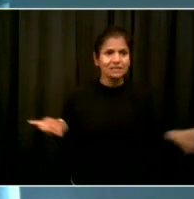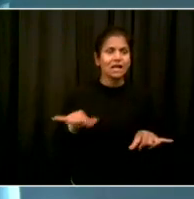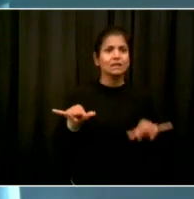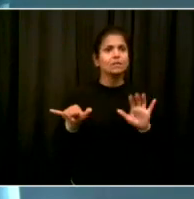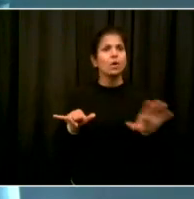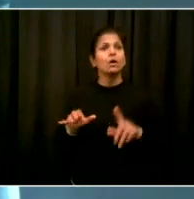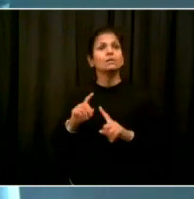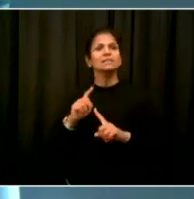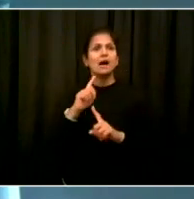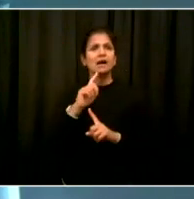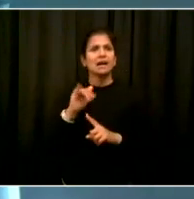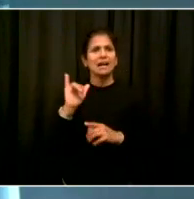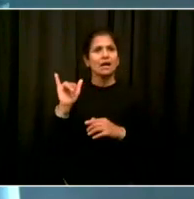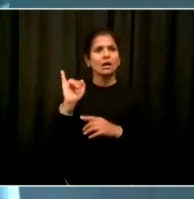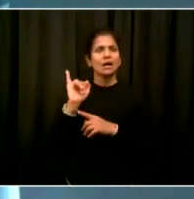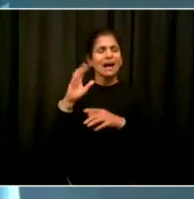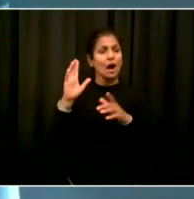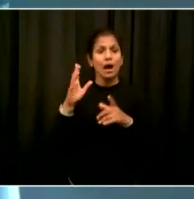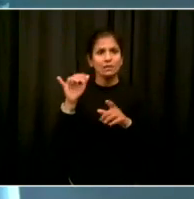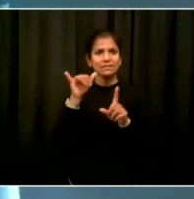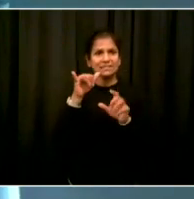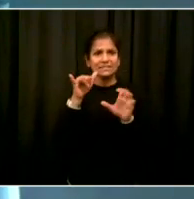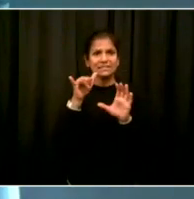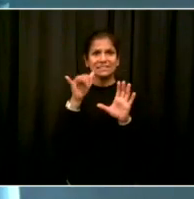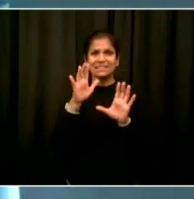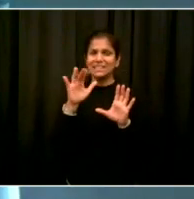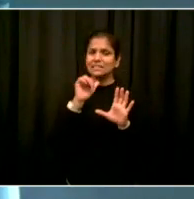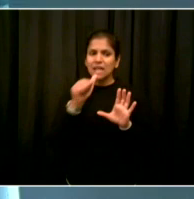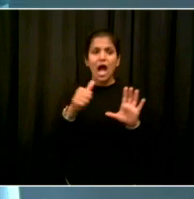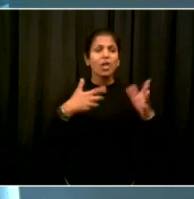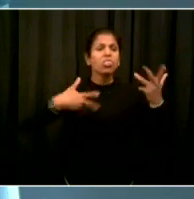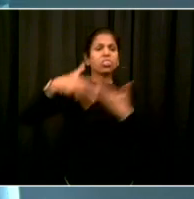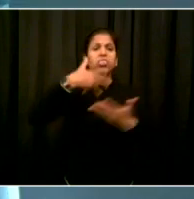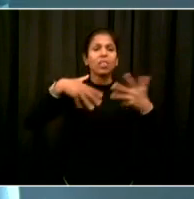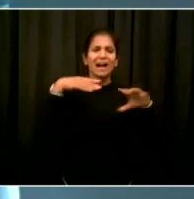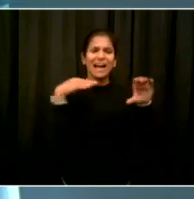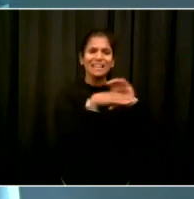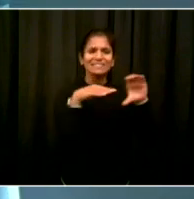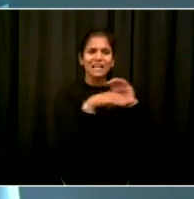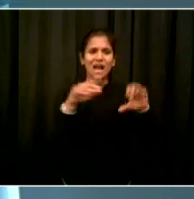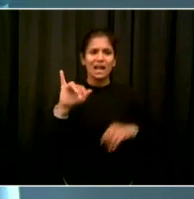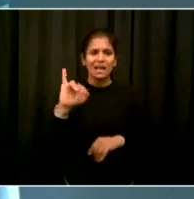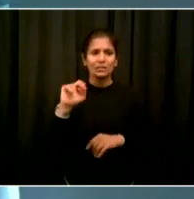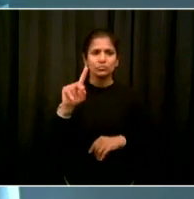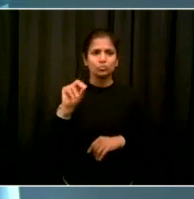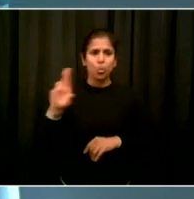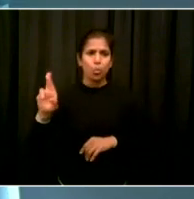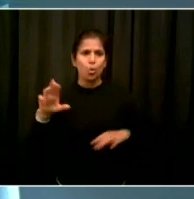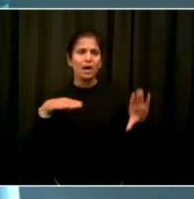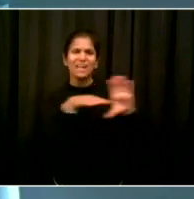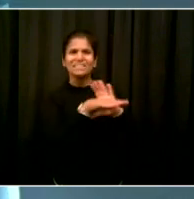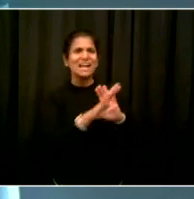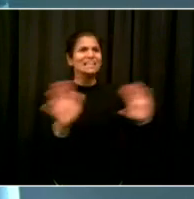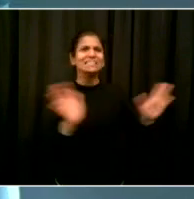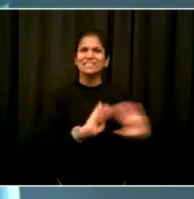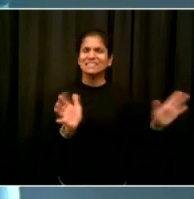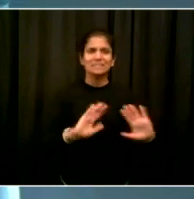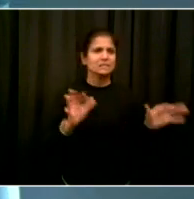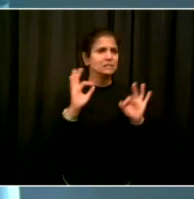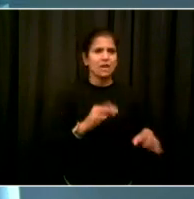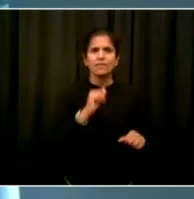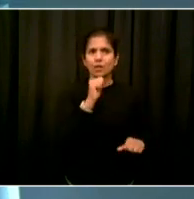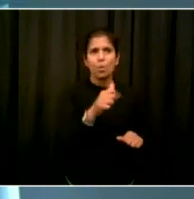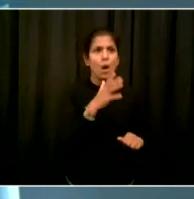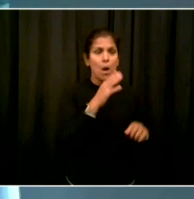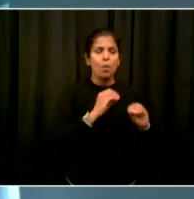having gatherings, any of those other places. And that's why right now our guidance is not about any one specific industry or type of setting changing